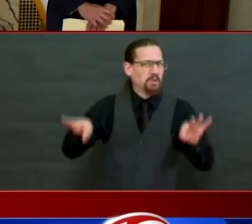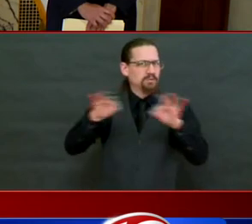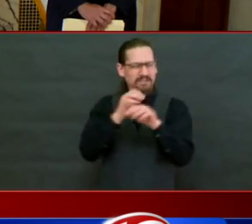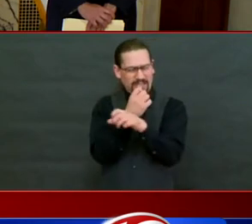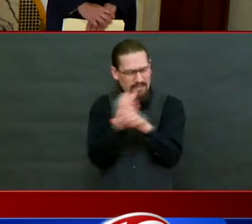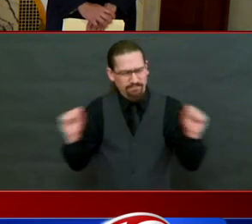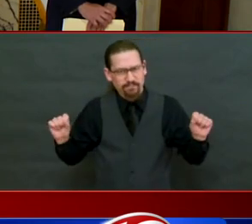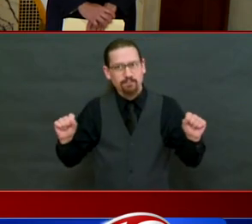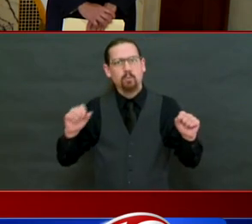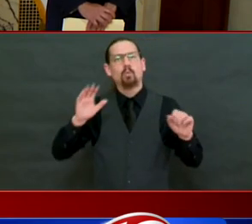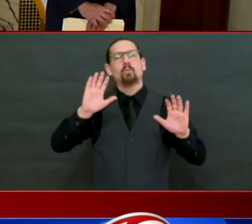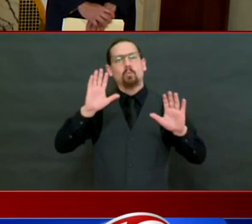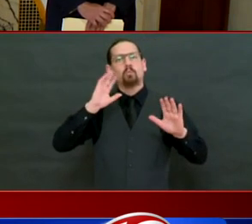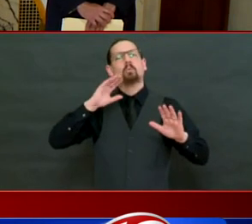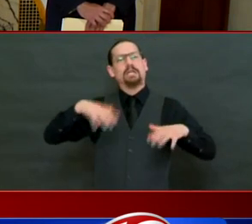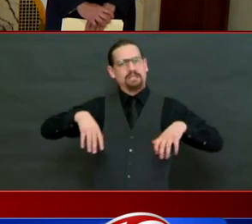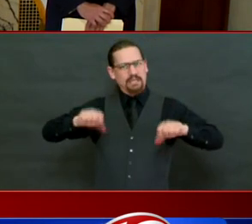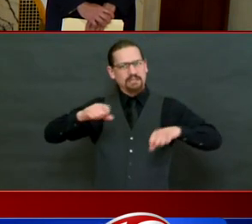Through